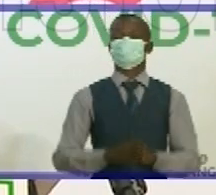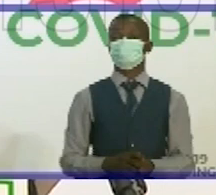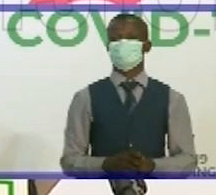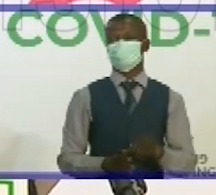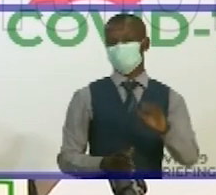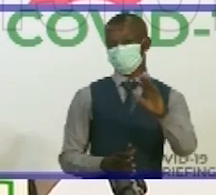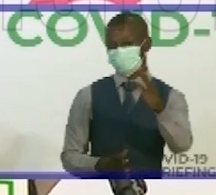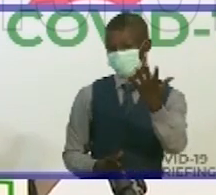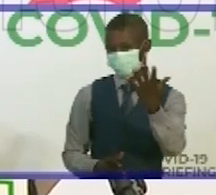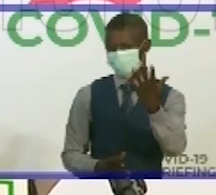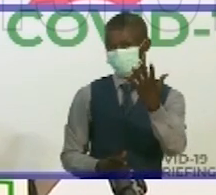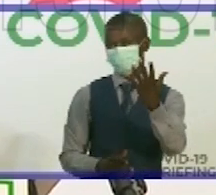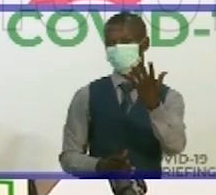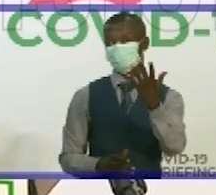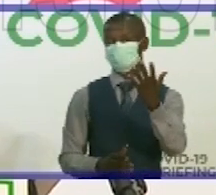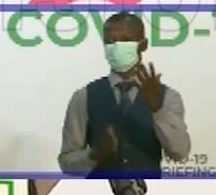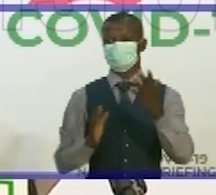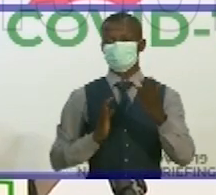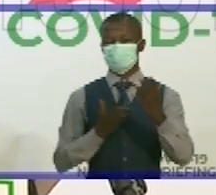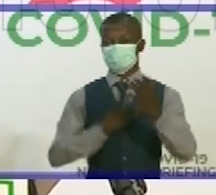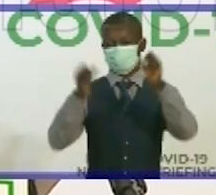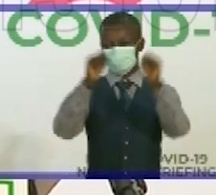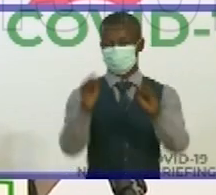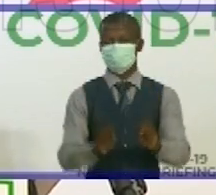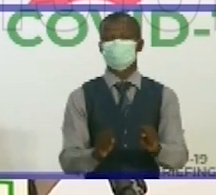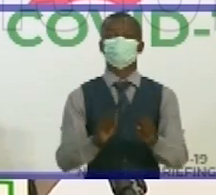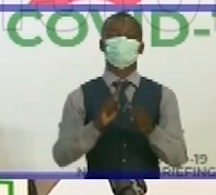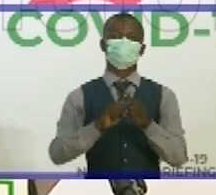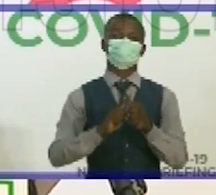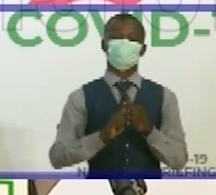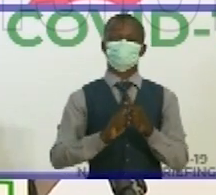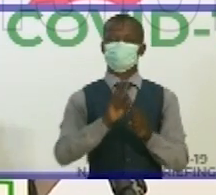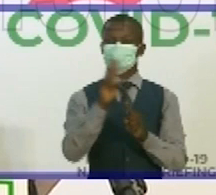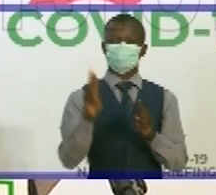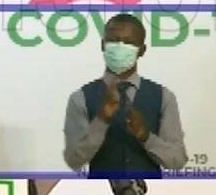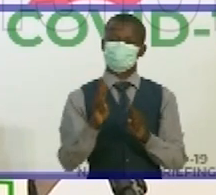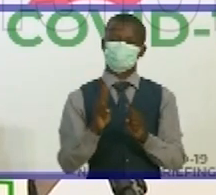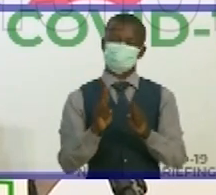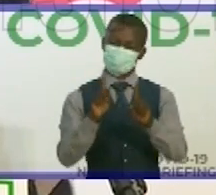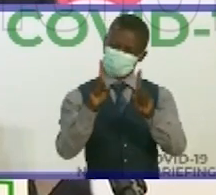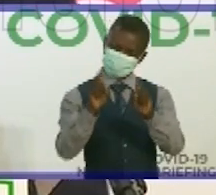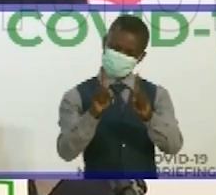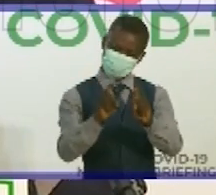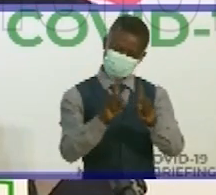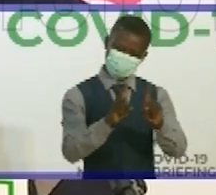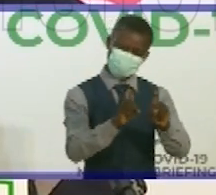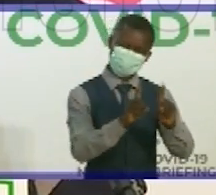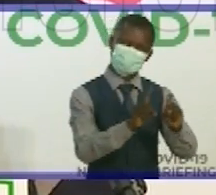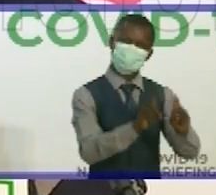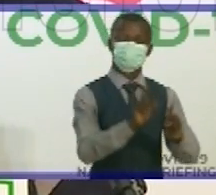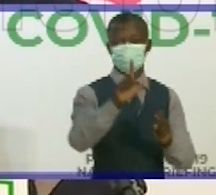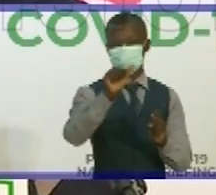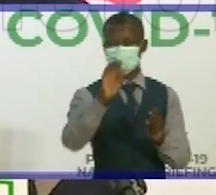fifth prong of this, our strategy, is to explore the role of rapid diagnostic test kits. So we've been working with the